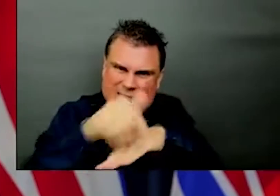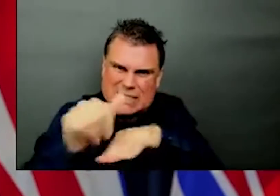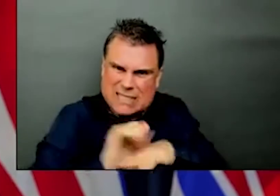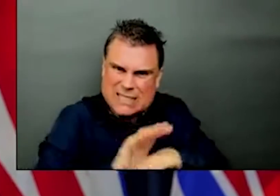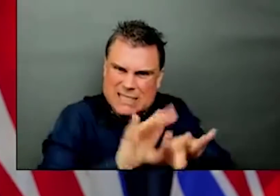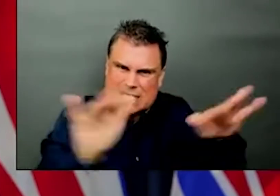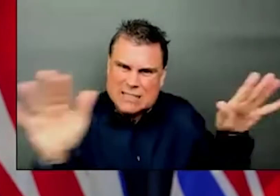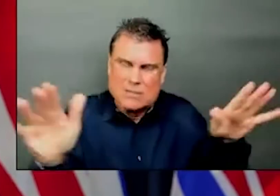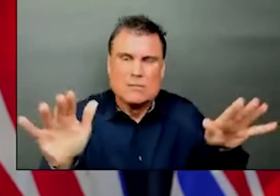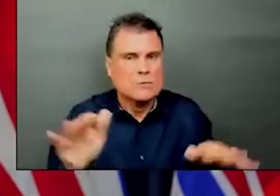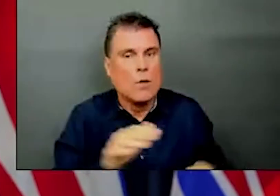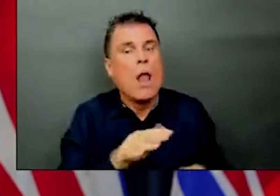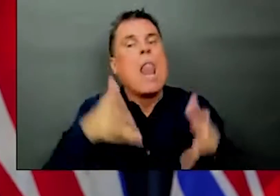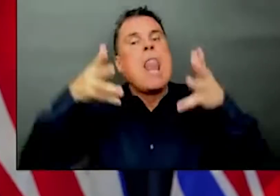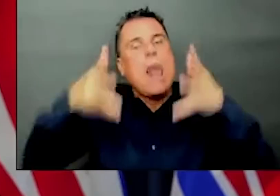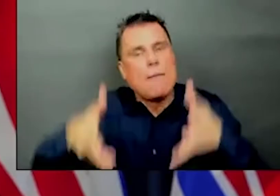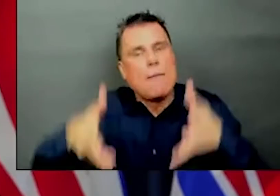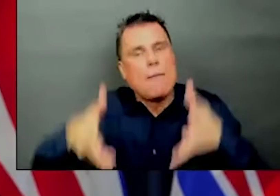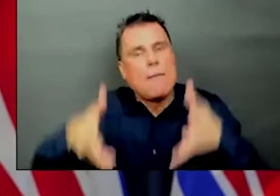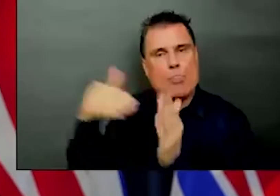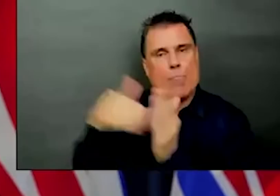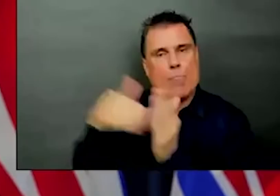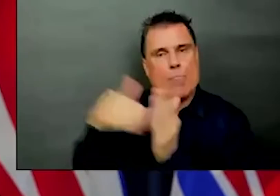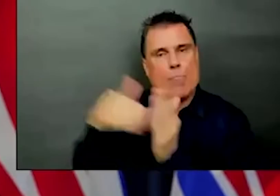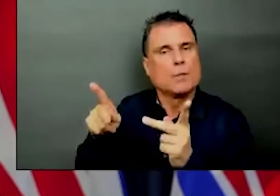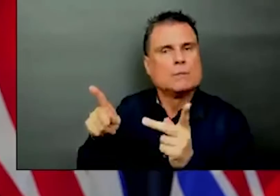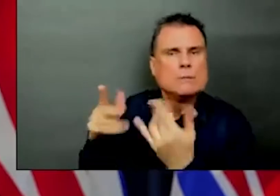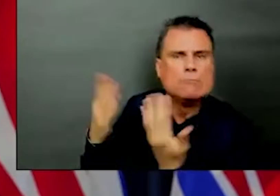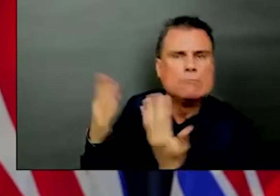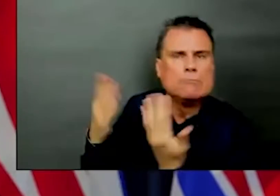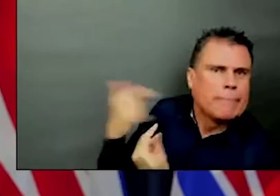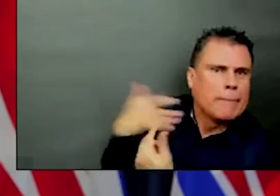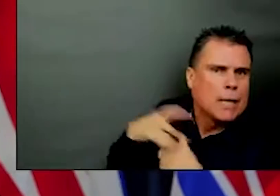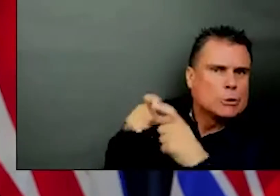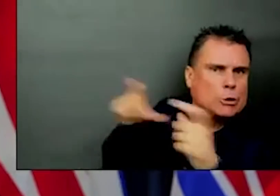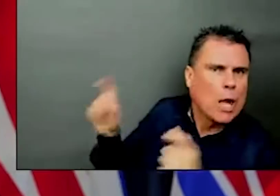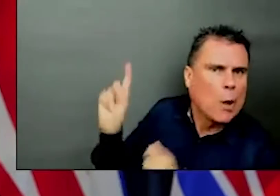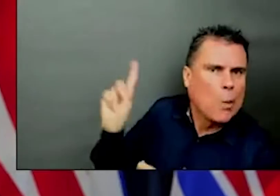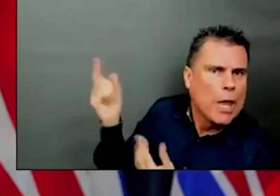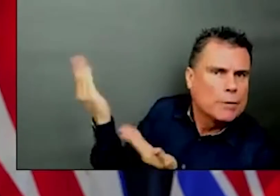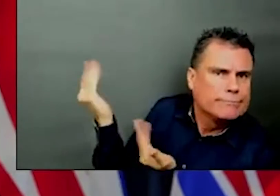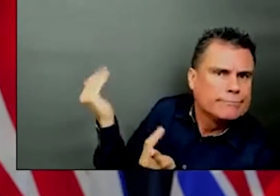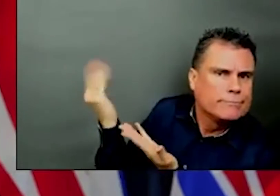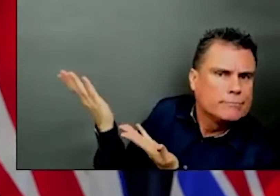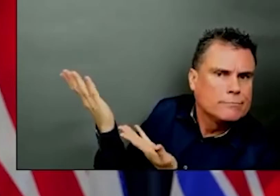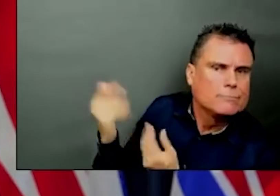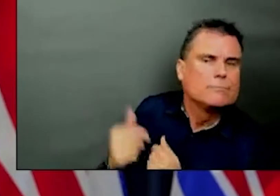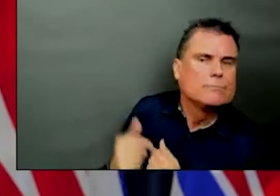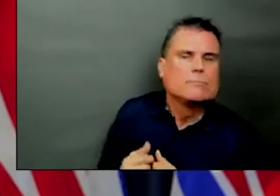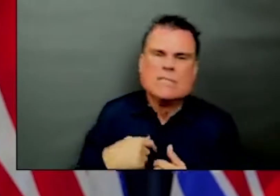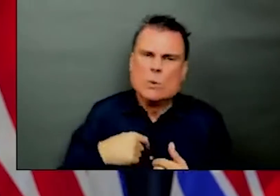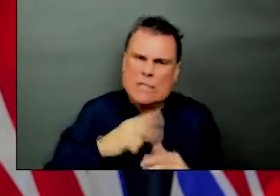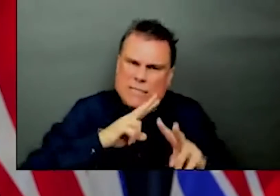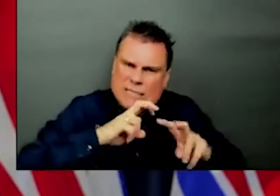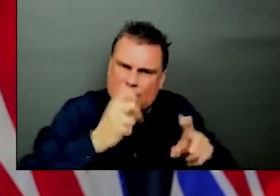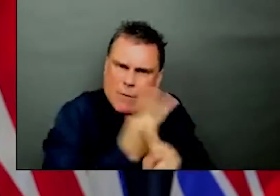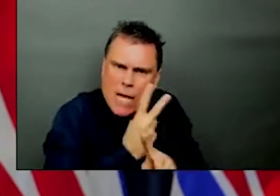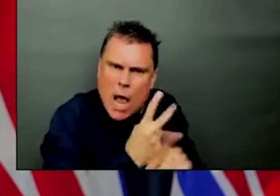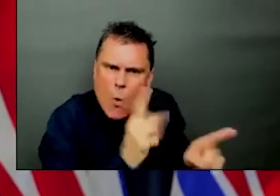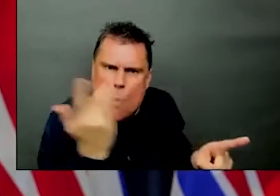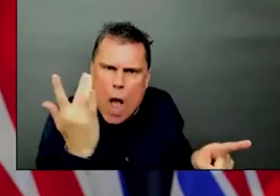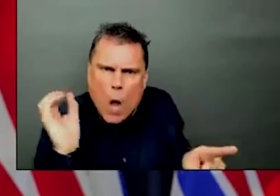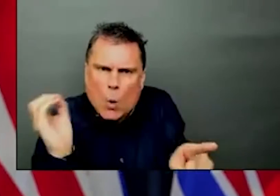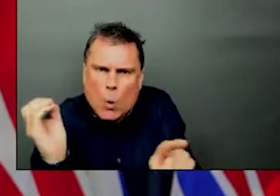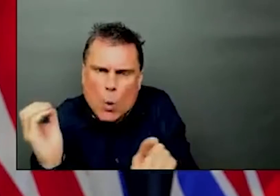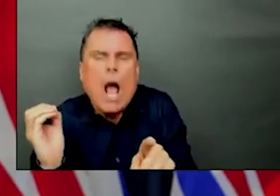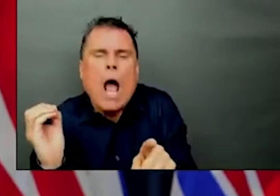there's legitimate reasons for that. There's an error somewhere, and we work together to find that error. When it comes to this rebate, this